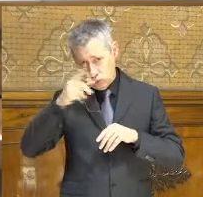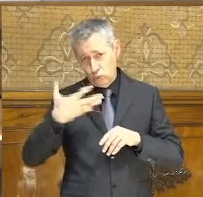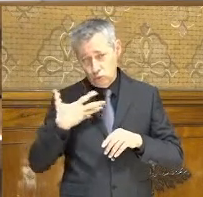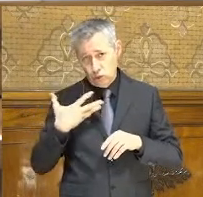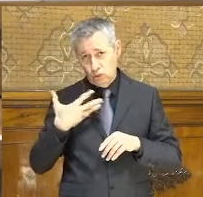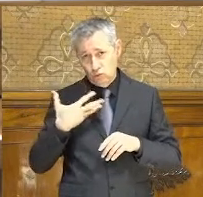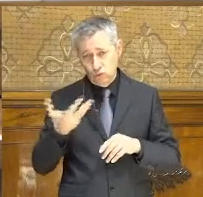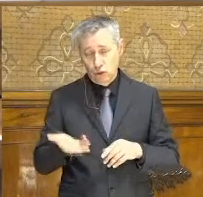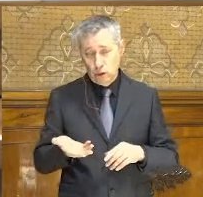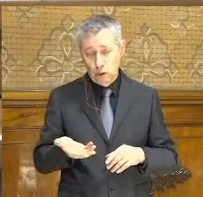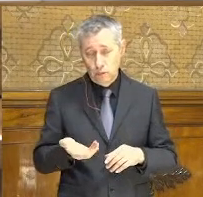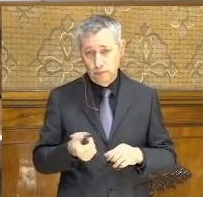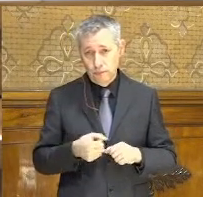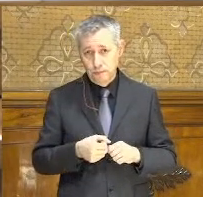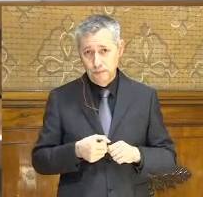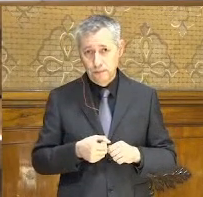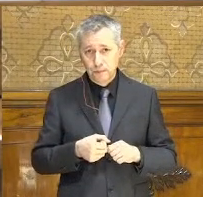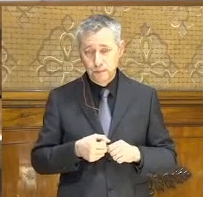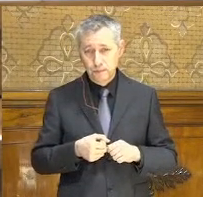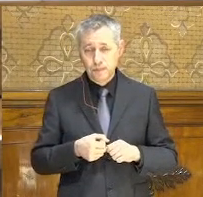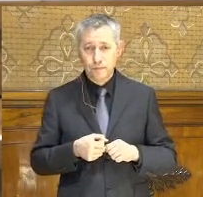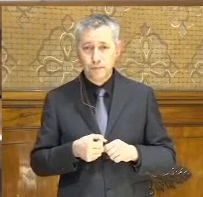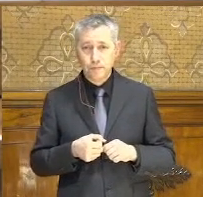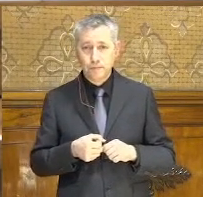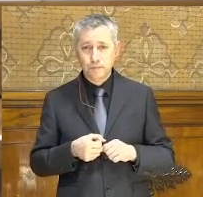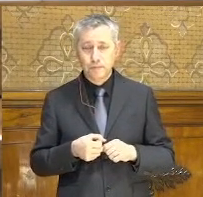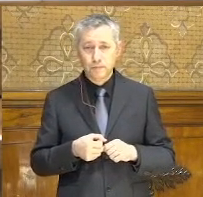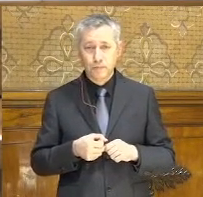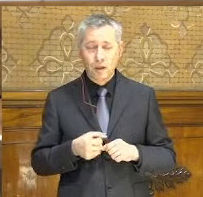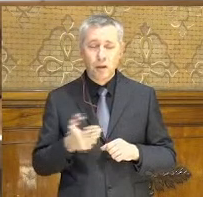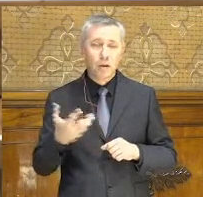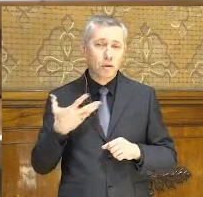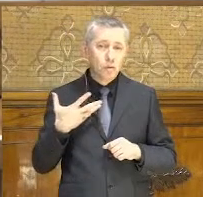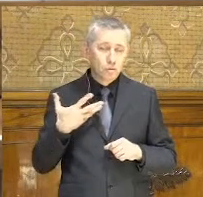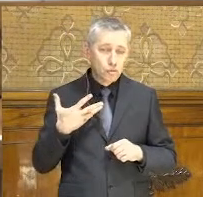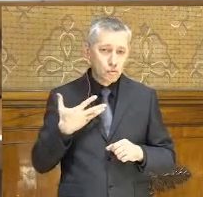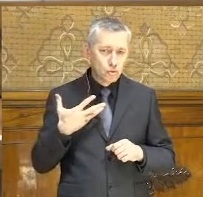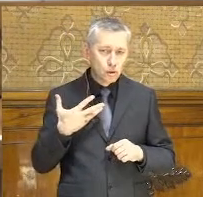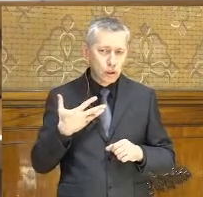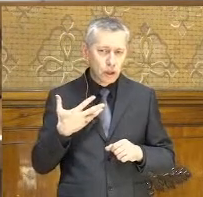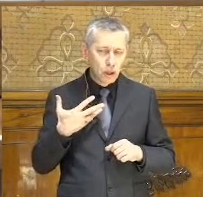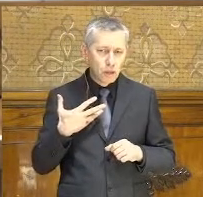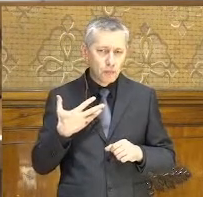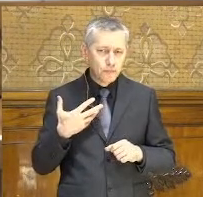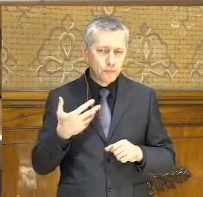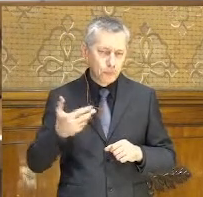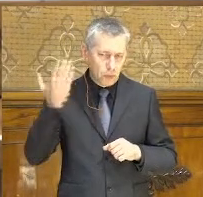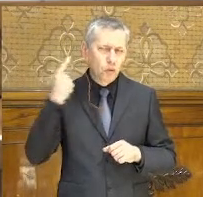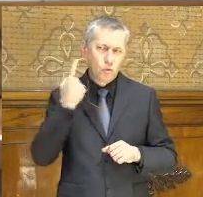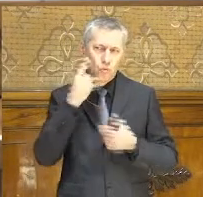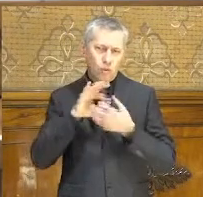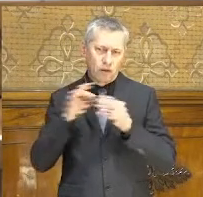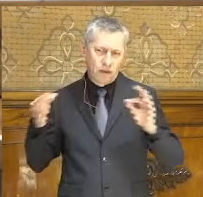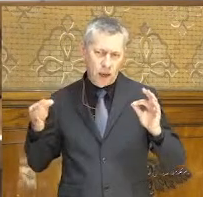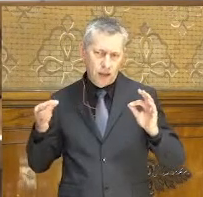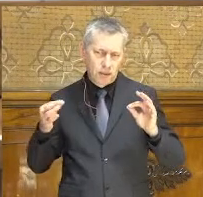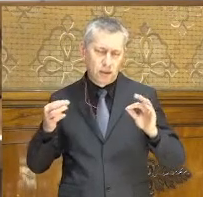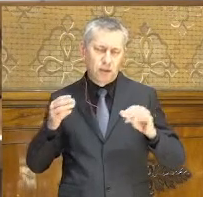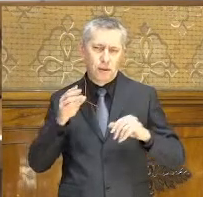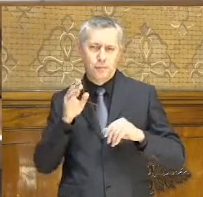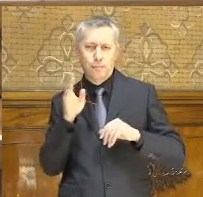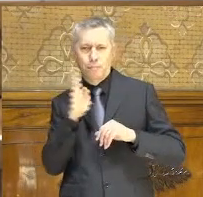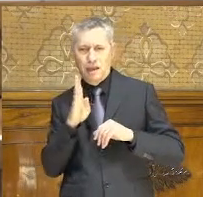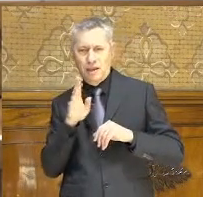I forget the phrase used by Derrida, by Benjamin in his translation essay, but the distinction he makes